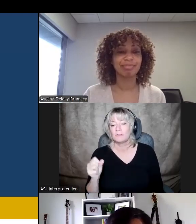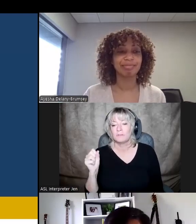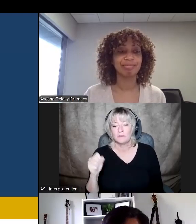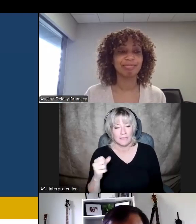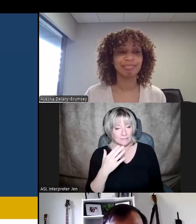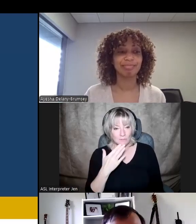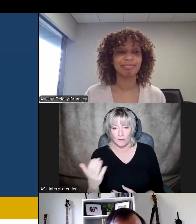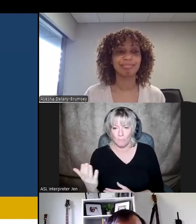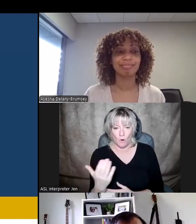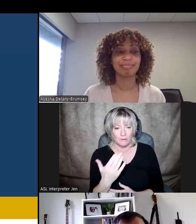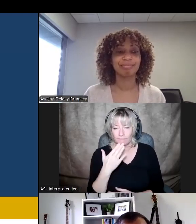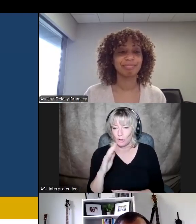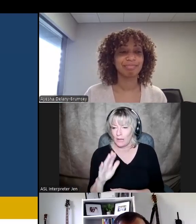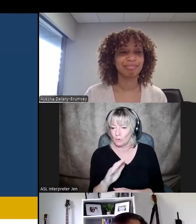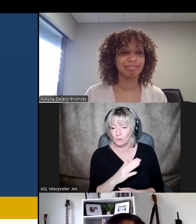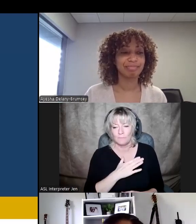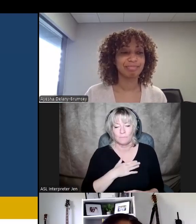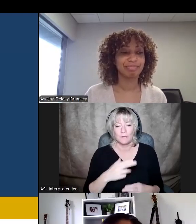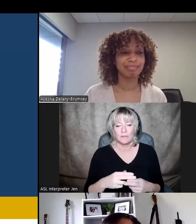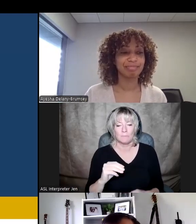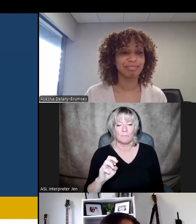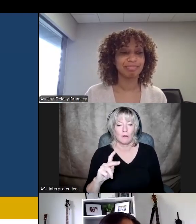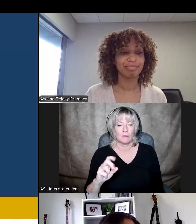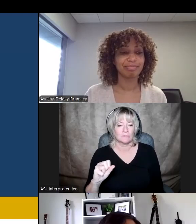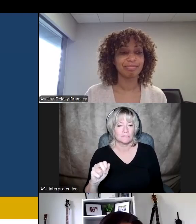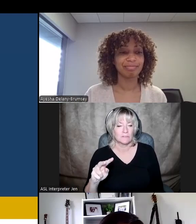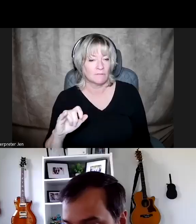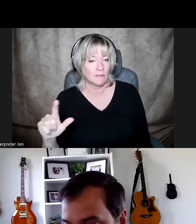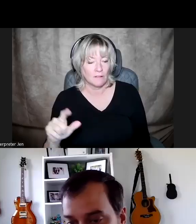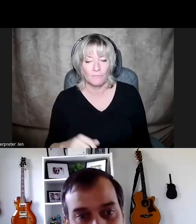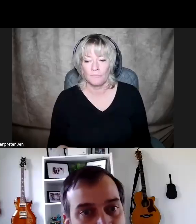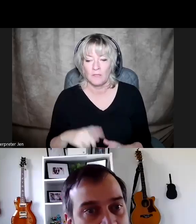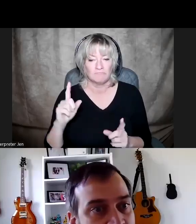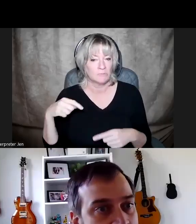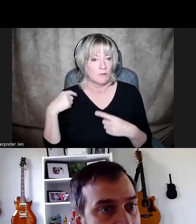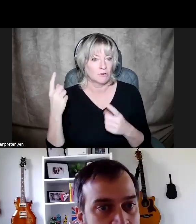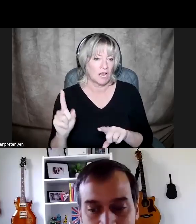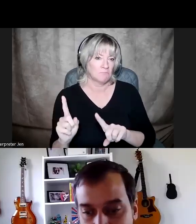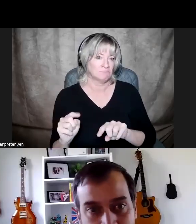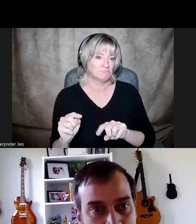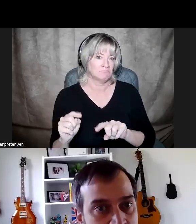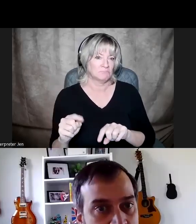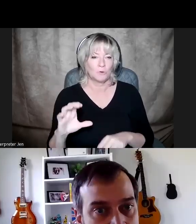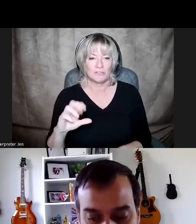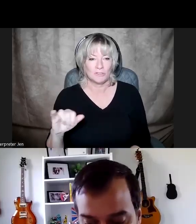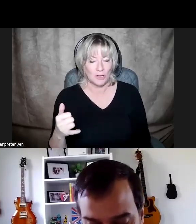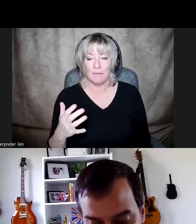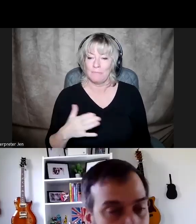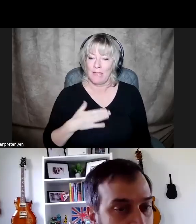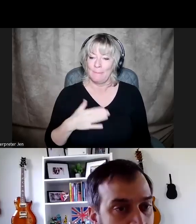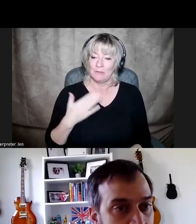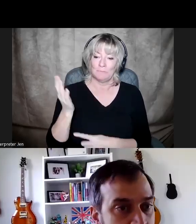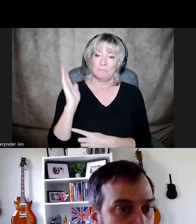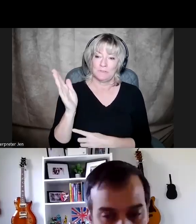morning or afternoon, everybody. My name is Dr. Mark Saville, and as a long-time attendee of the Crisis Jam, it's an absolute pleasure to be speaking in front of you all